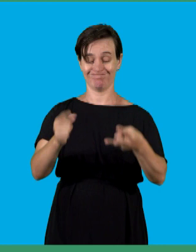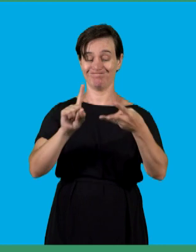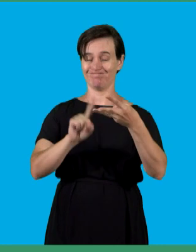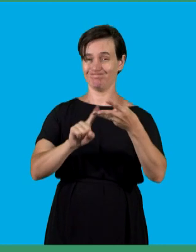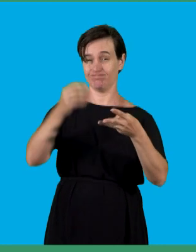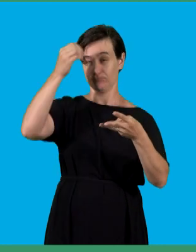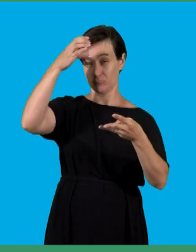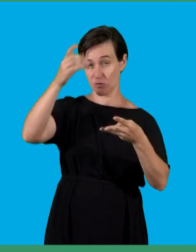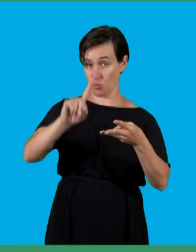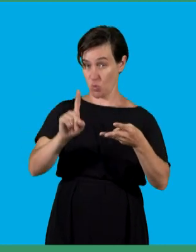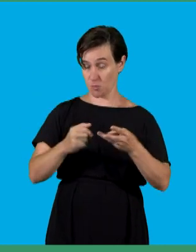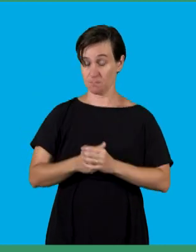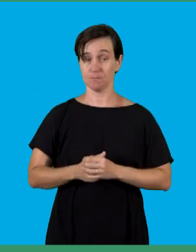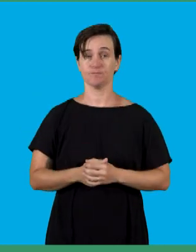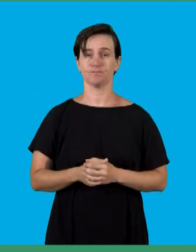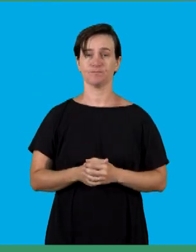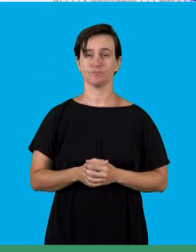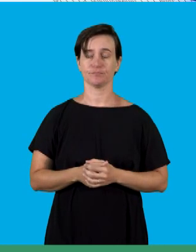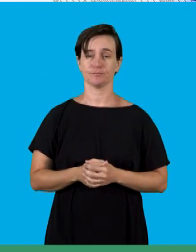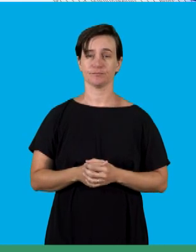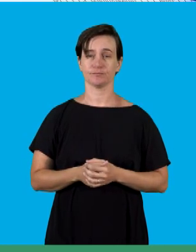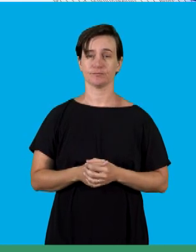our third concept of the lesson.